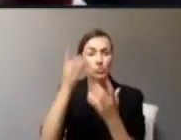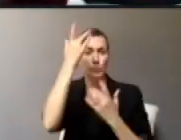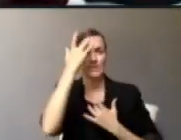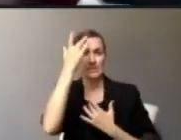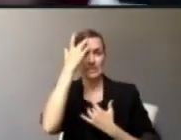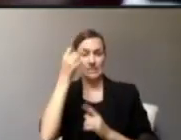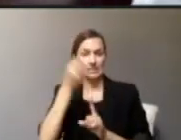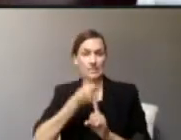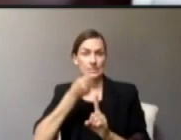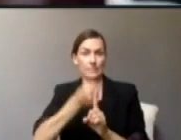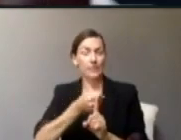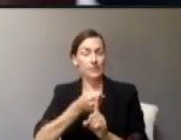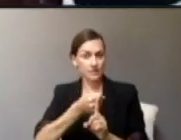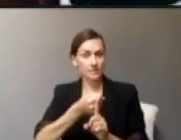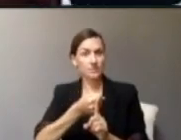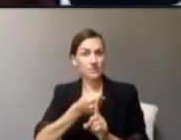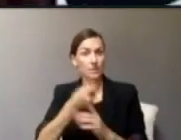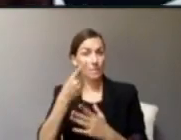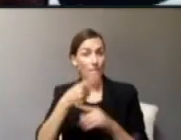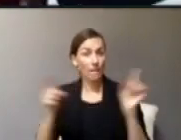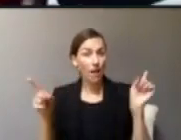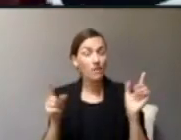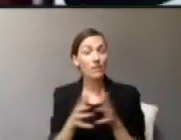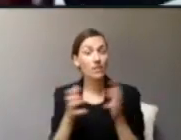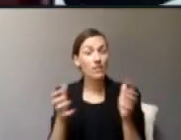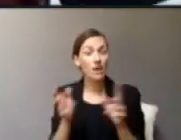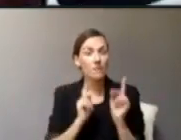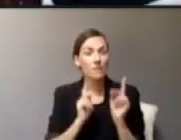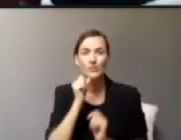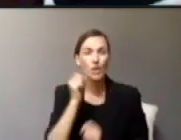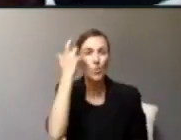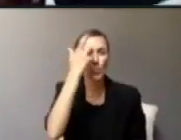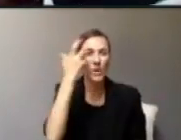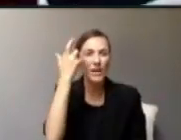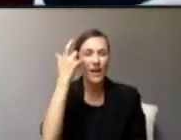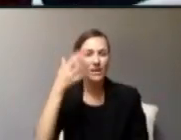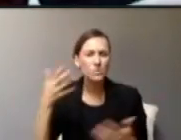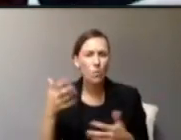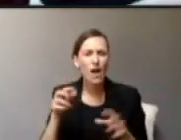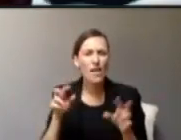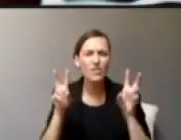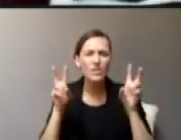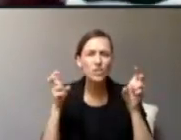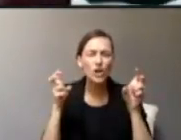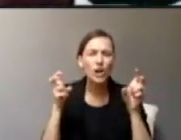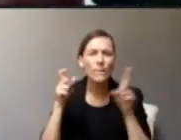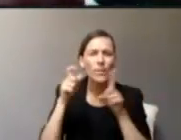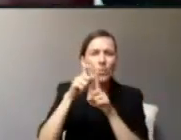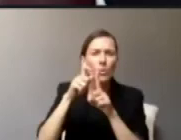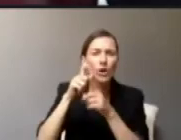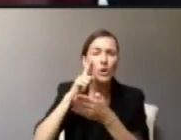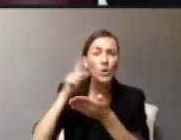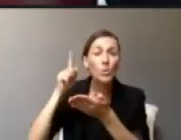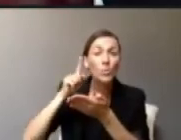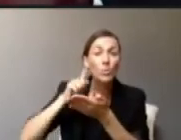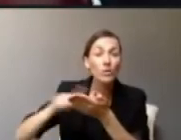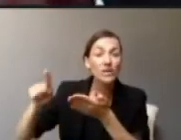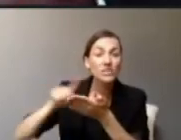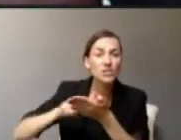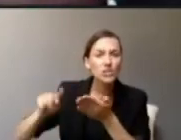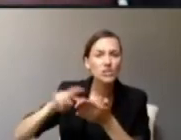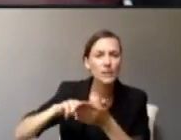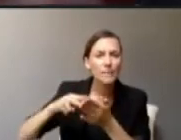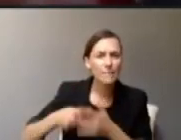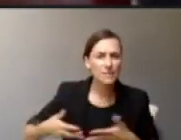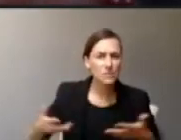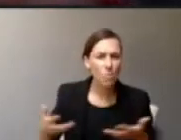impact. But you know what? I think a lot of people don't realize that the term research, what does research mean? At least in the academic context,